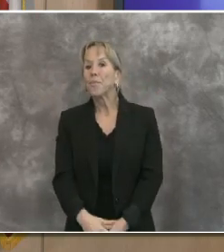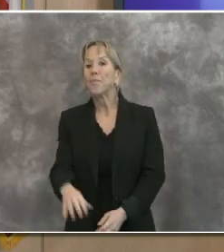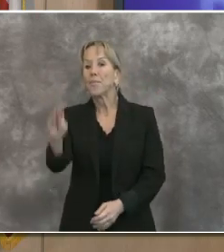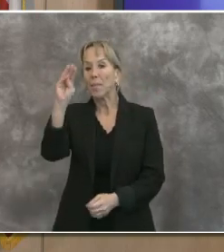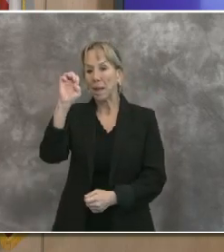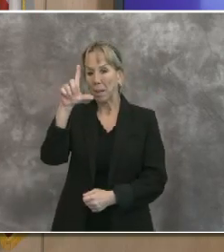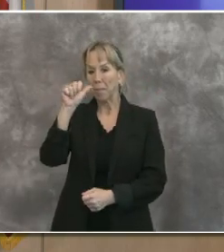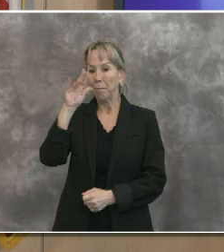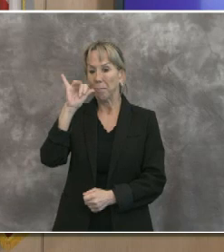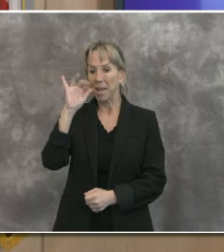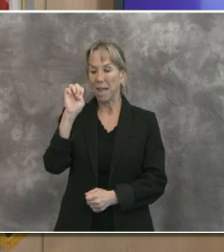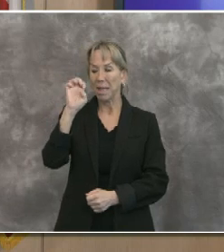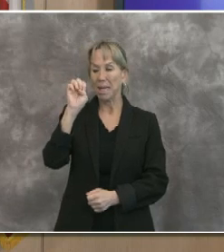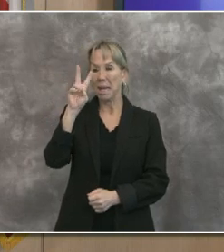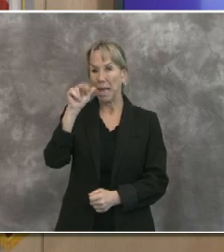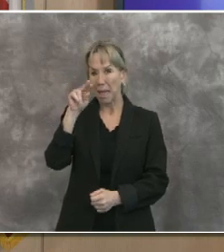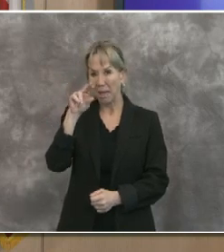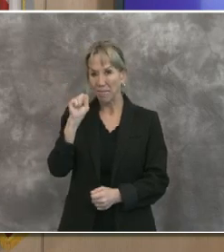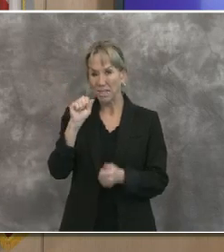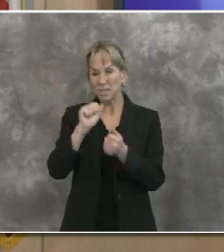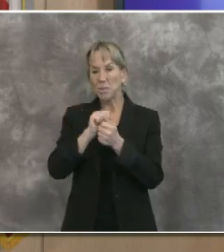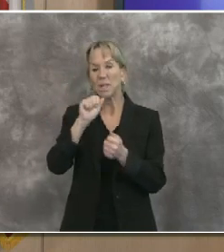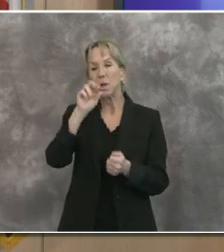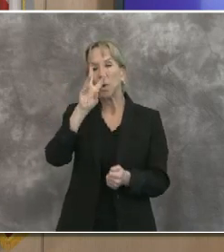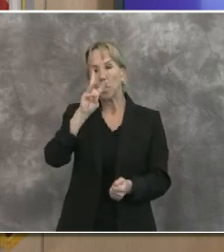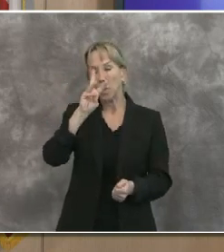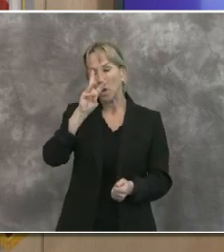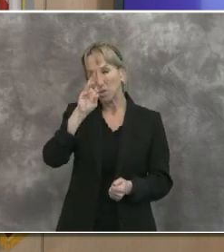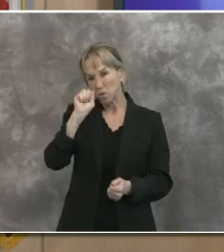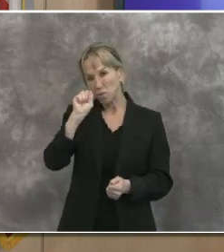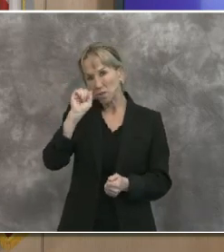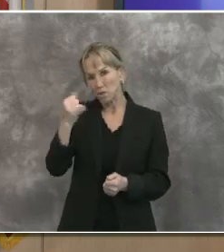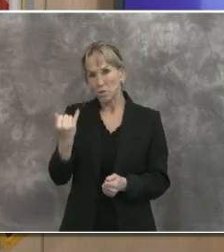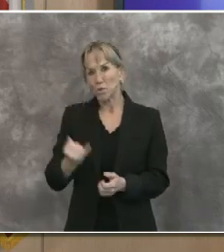Melanie Evans with the Wall Street Journal. Please state your question.